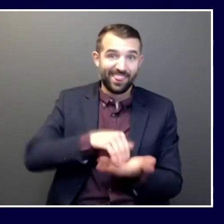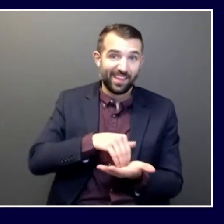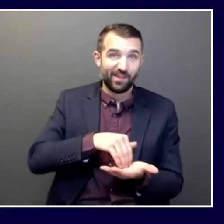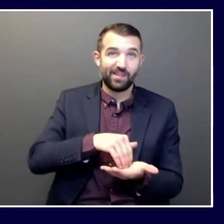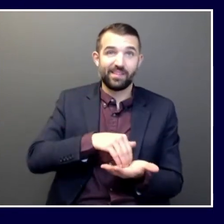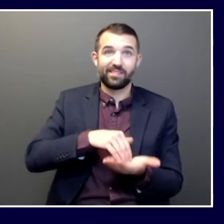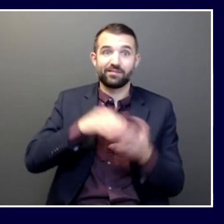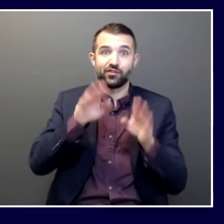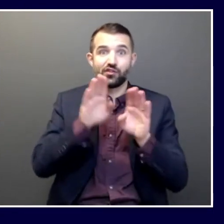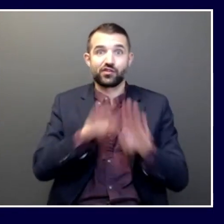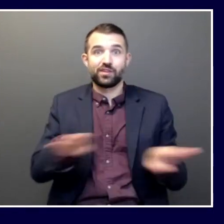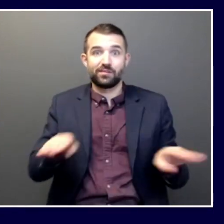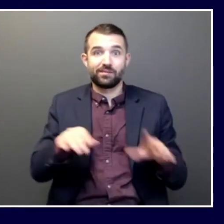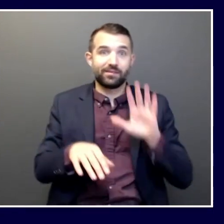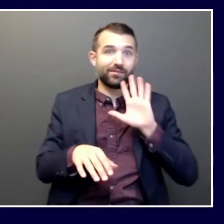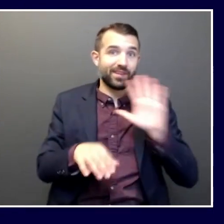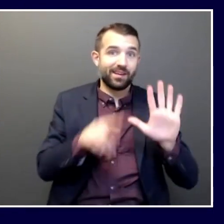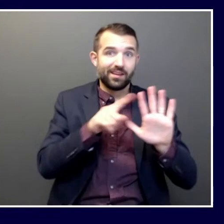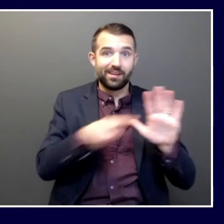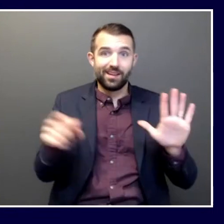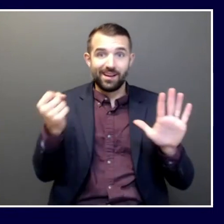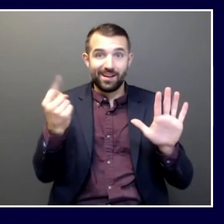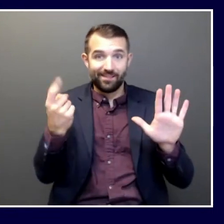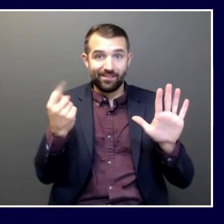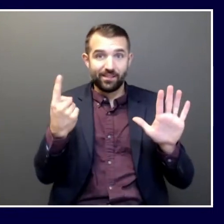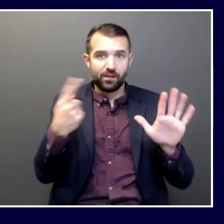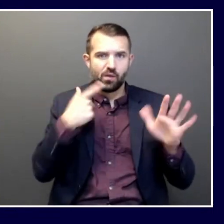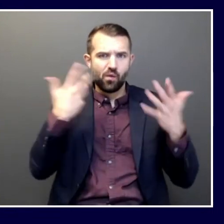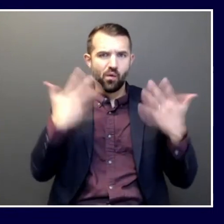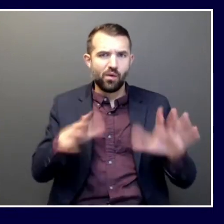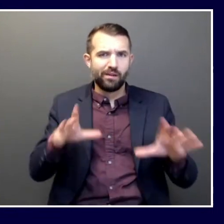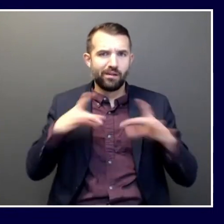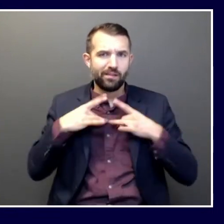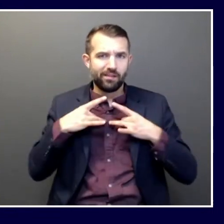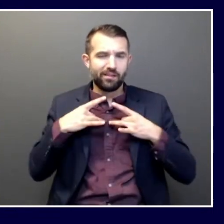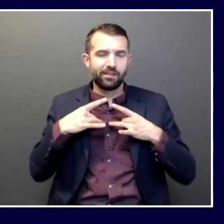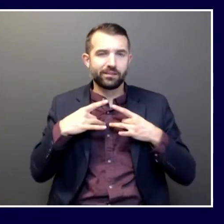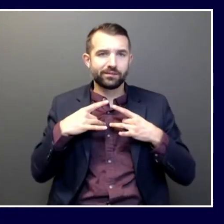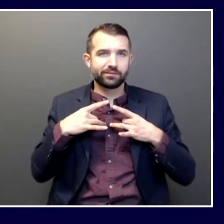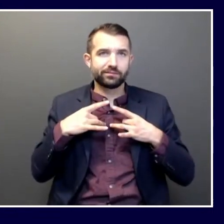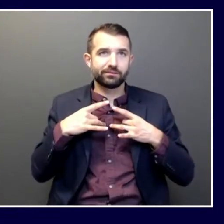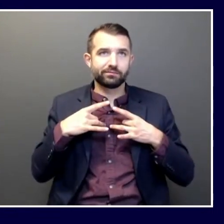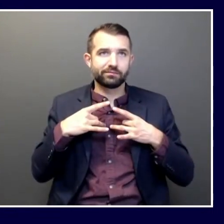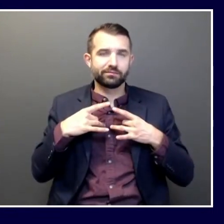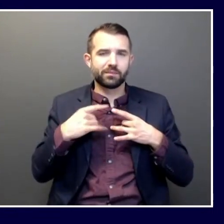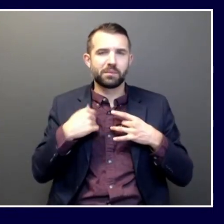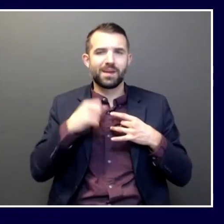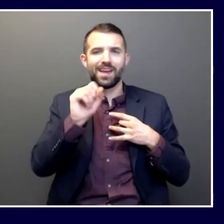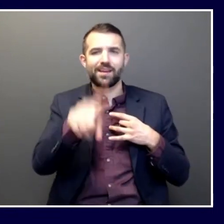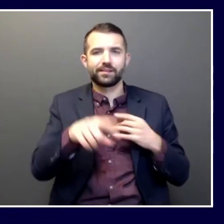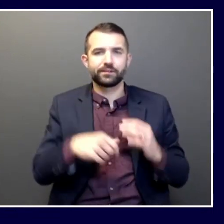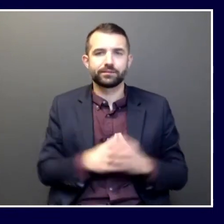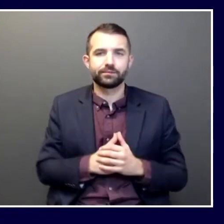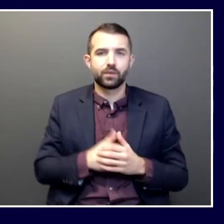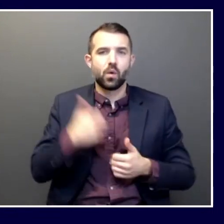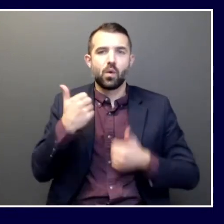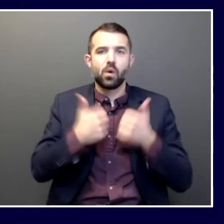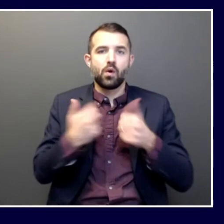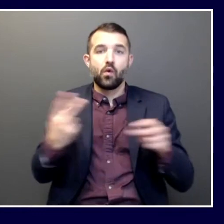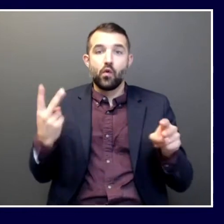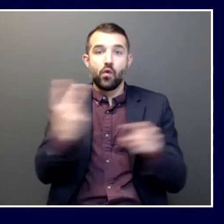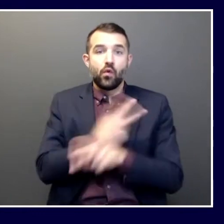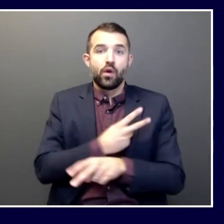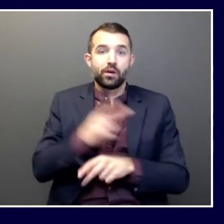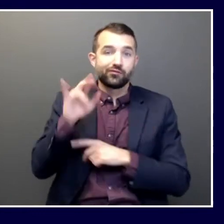11. The question on the table is, what's the greater risk? The greater risk to your child and the disruption in their life,